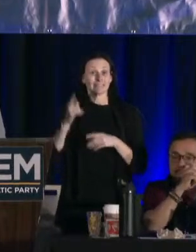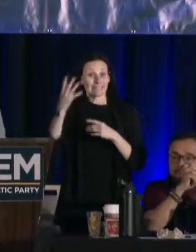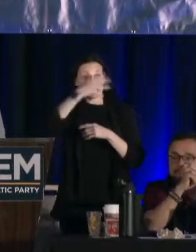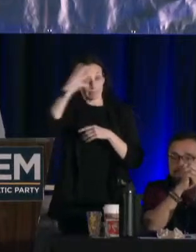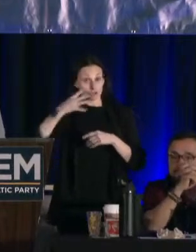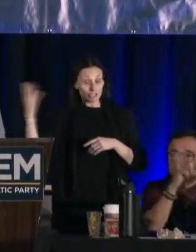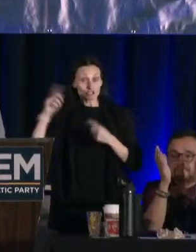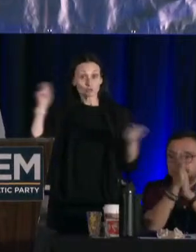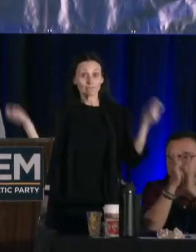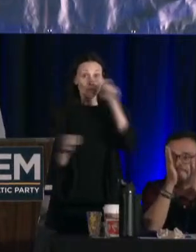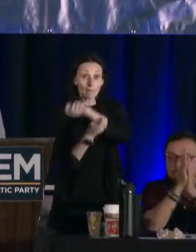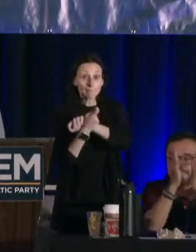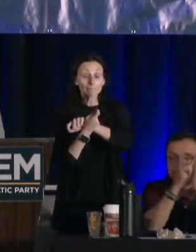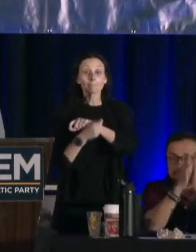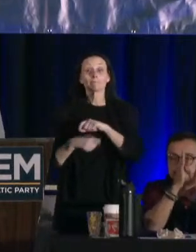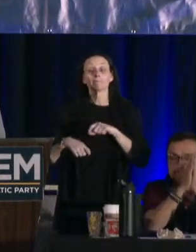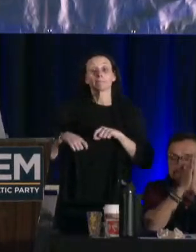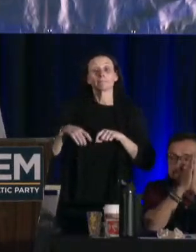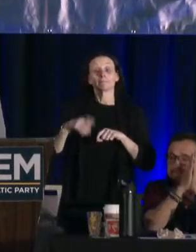immigration reform,